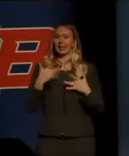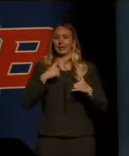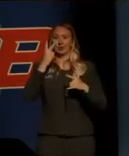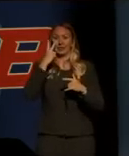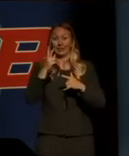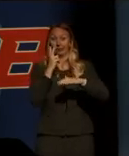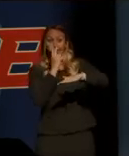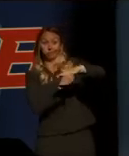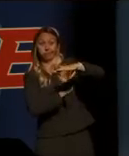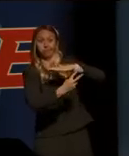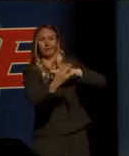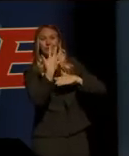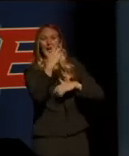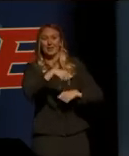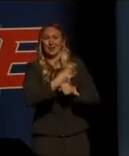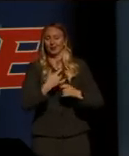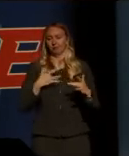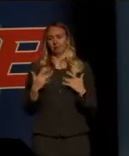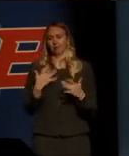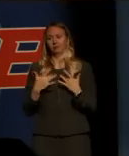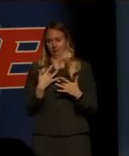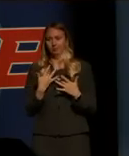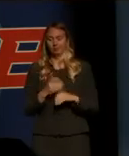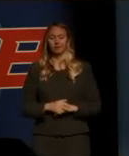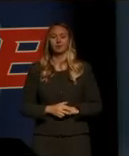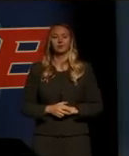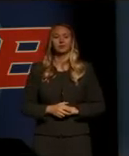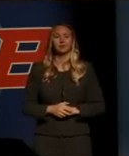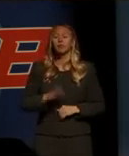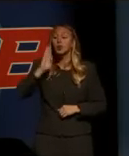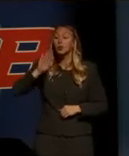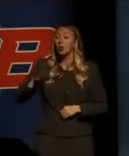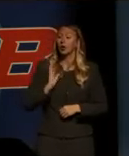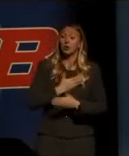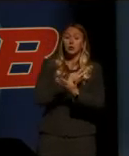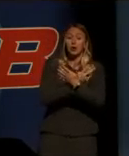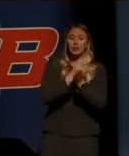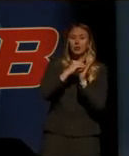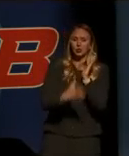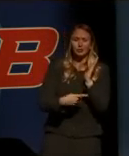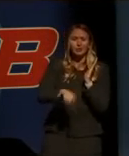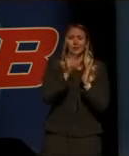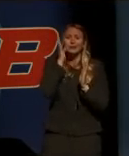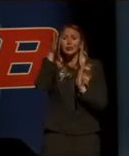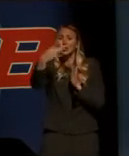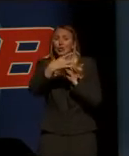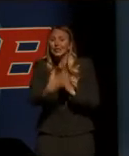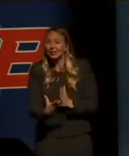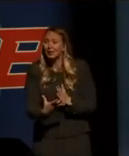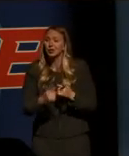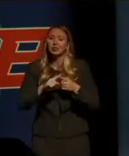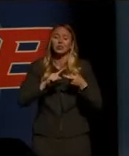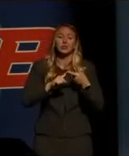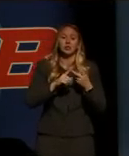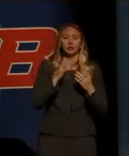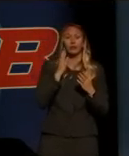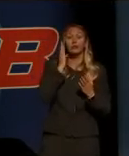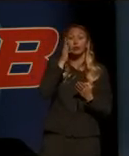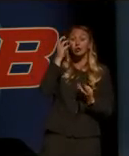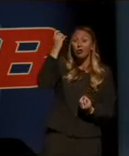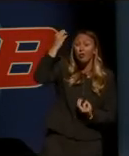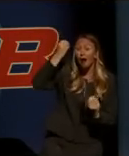in the next 5 years. So as you all know, our graduate students are the future leaders, the future thought leaders, the